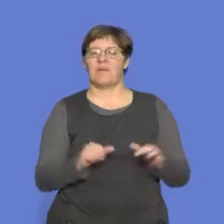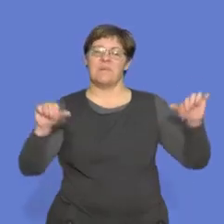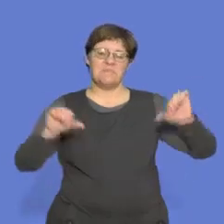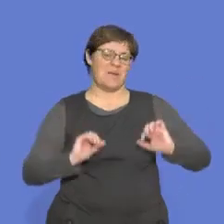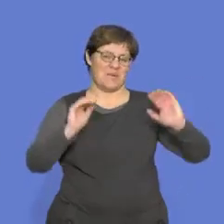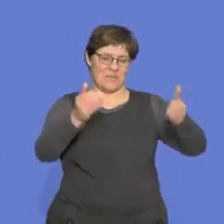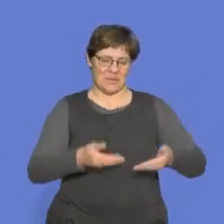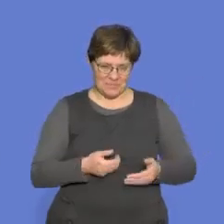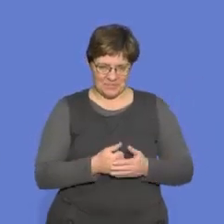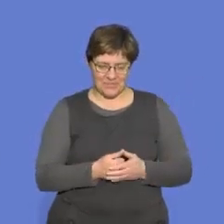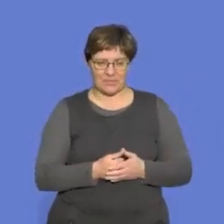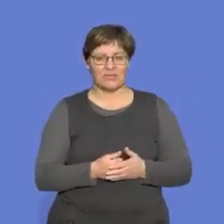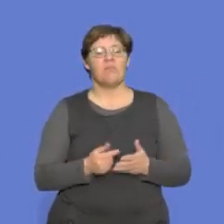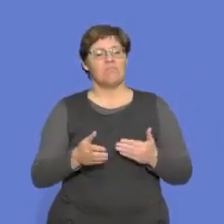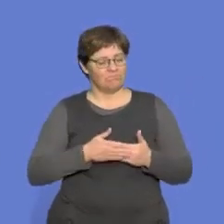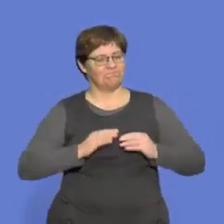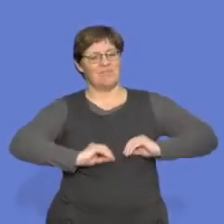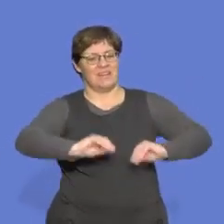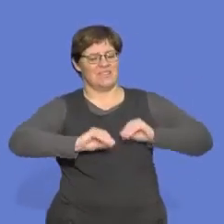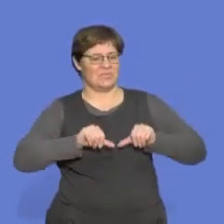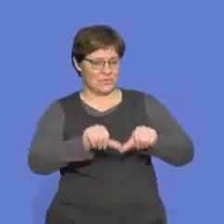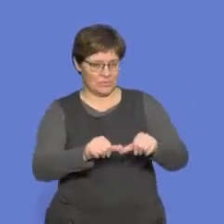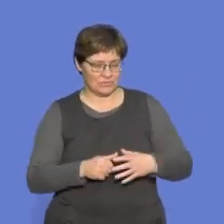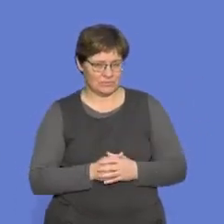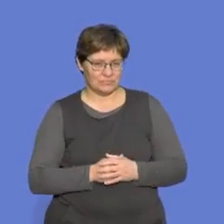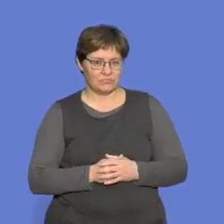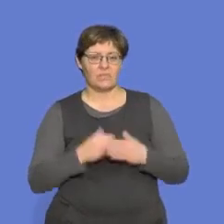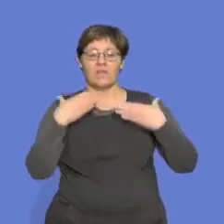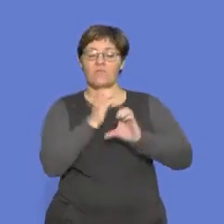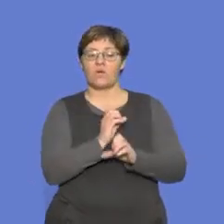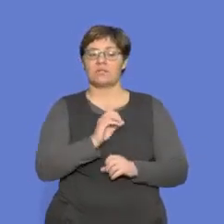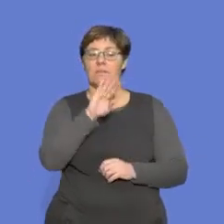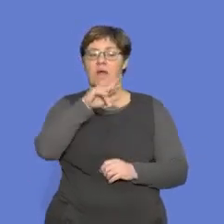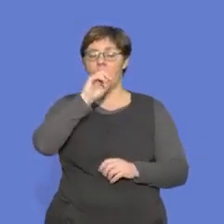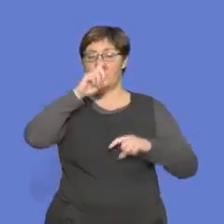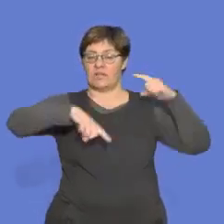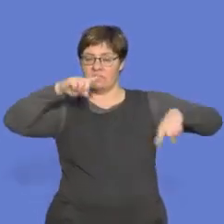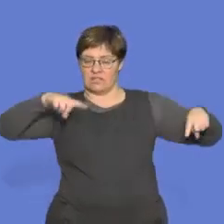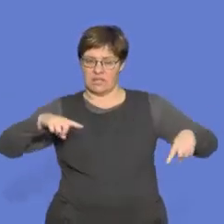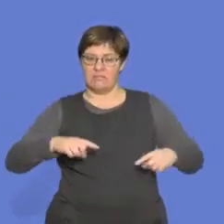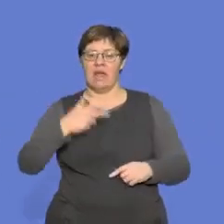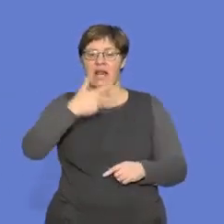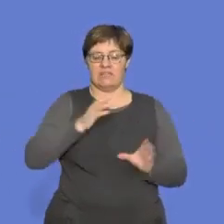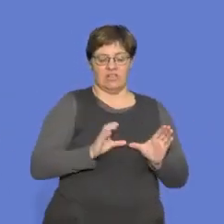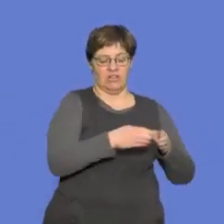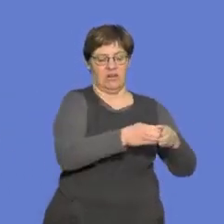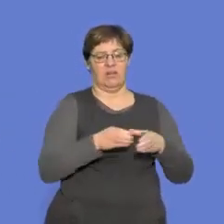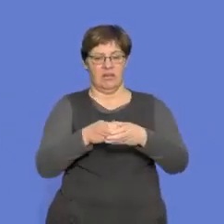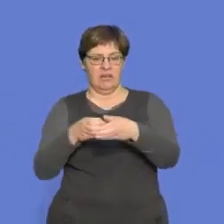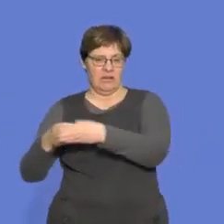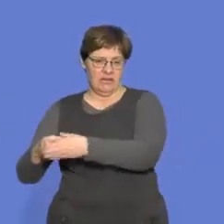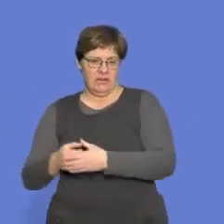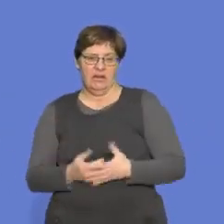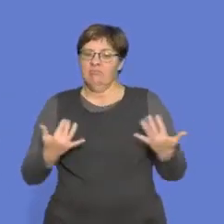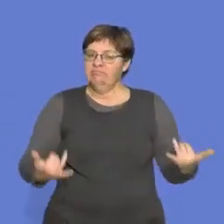Welcome back, life science learners, to the rest of our lesson. We're focusing on biodiversity and looking at classification today. We've